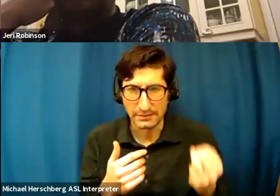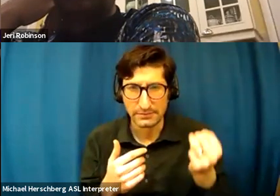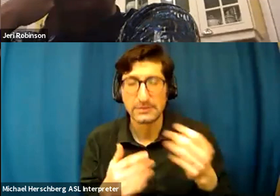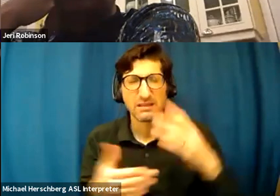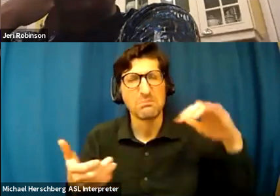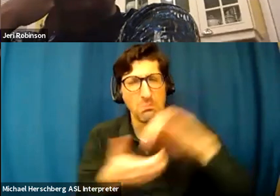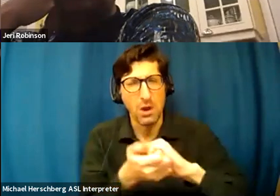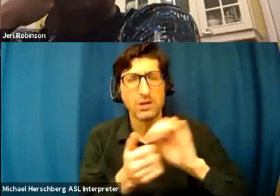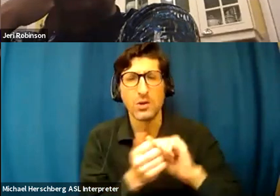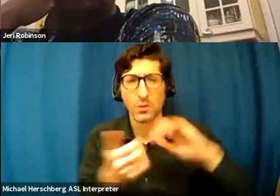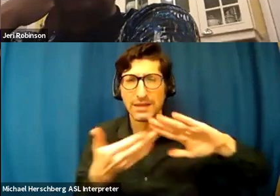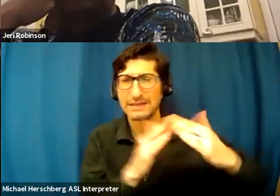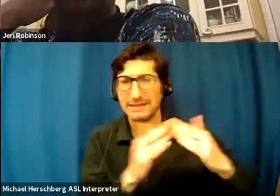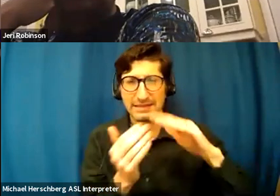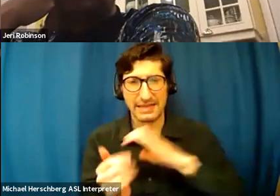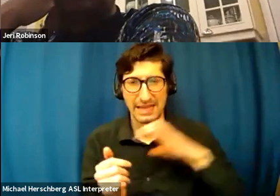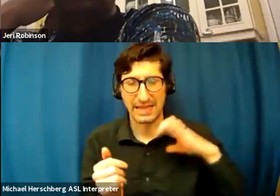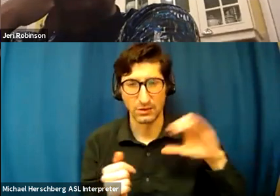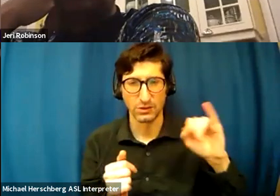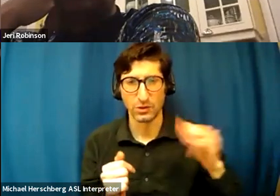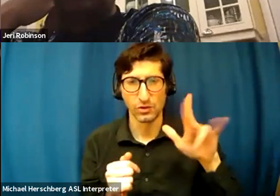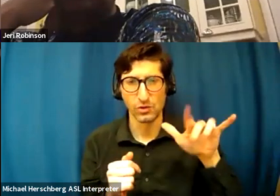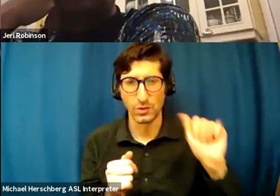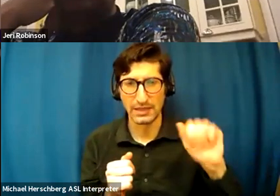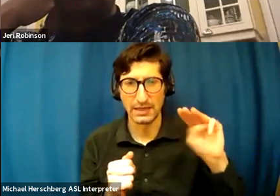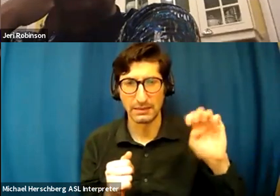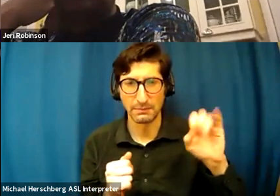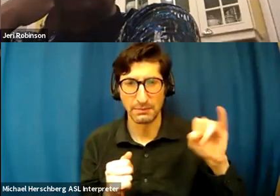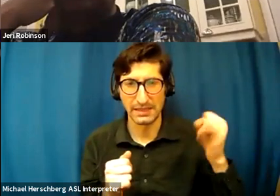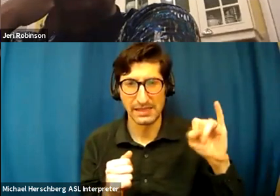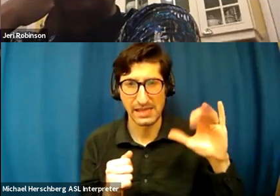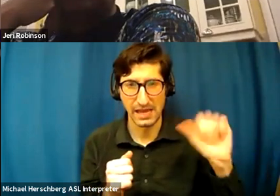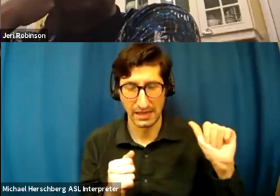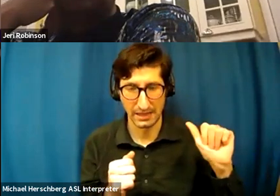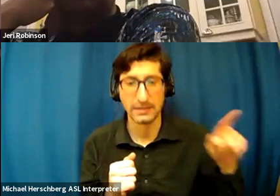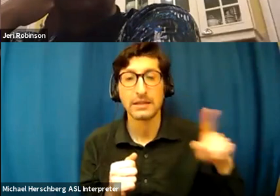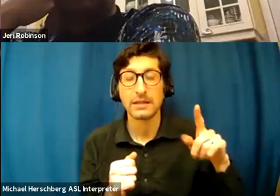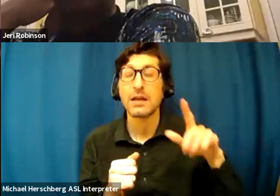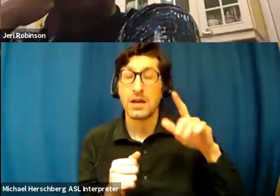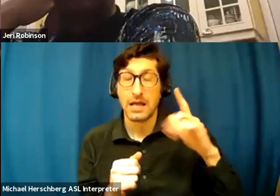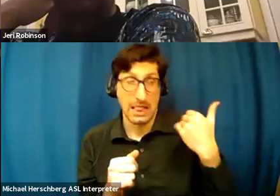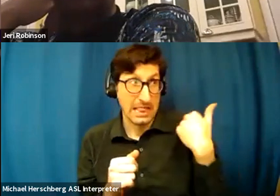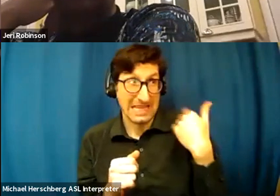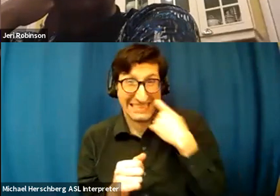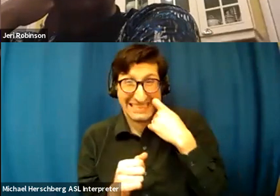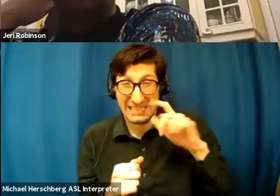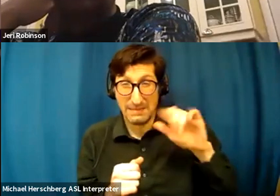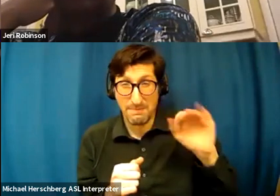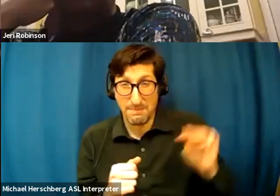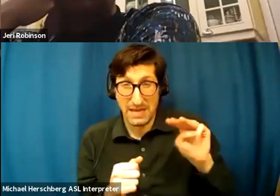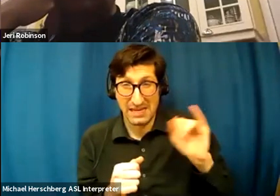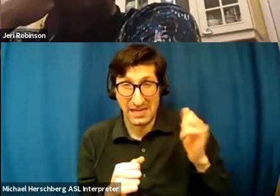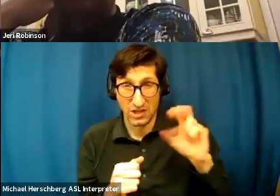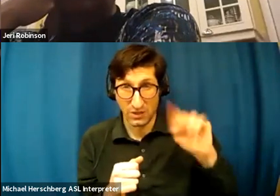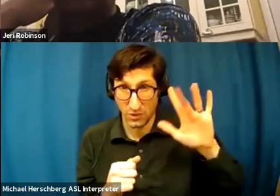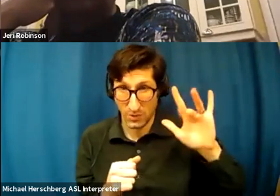City Councilor Julia Mejia's office. And our last one was Monday, January 25th. We had